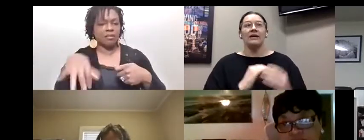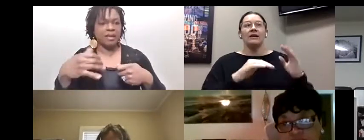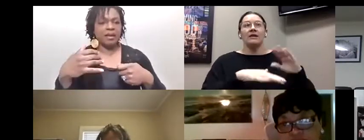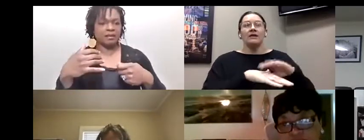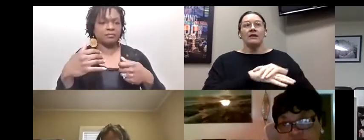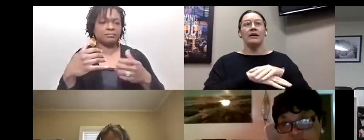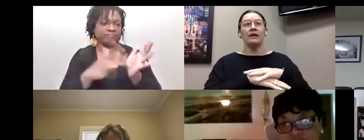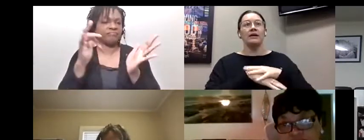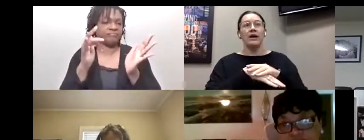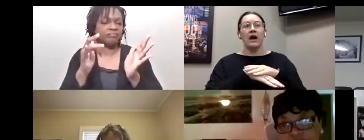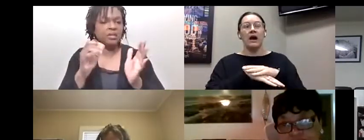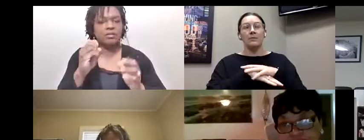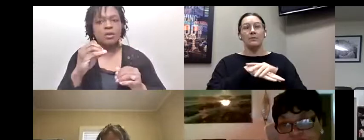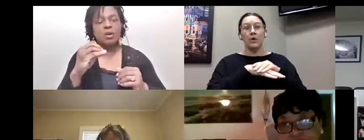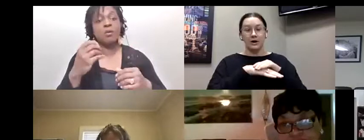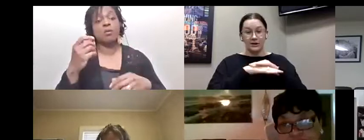that